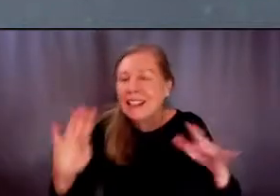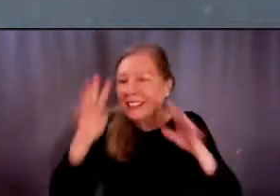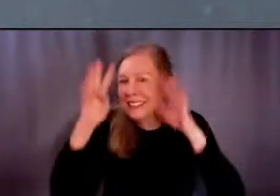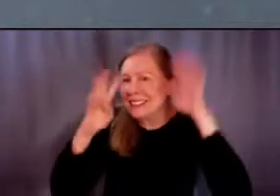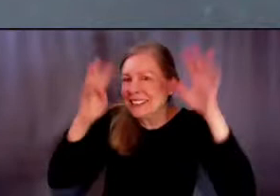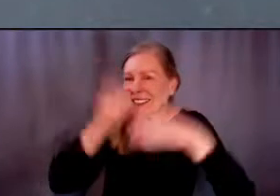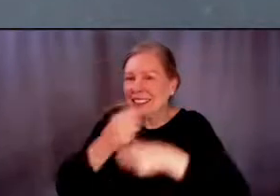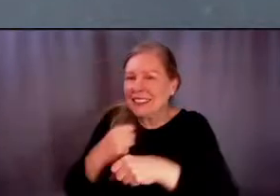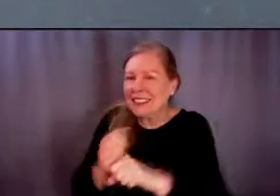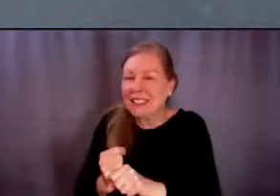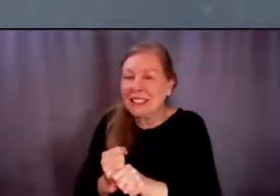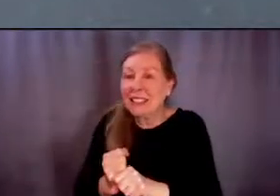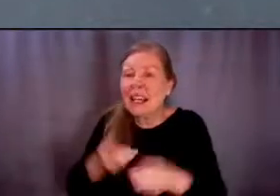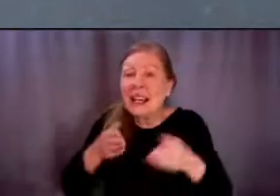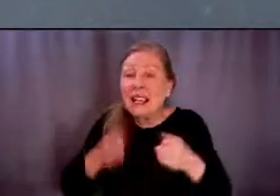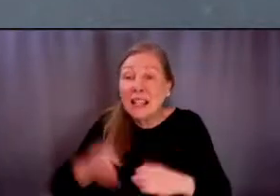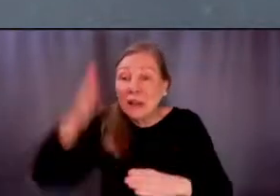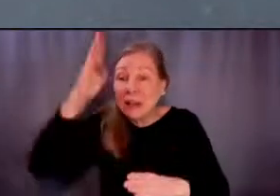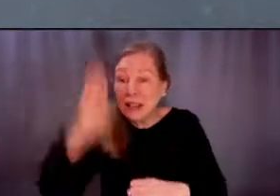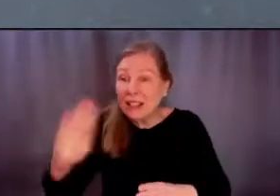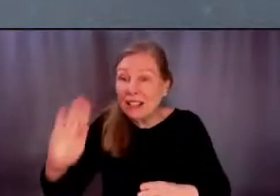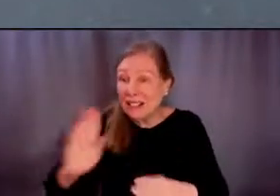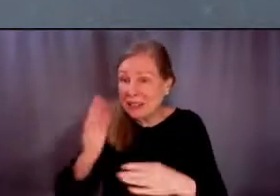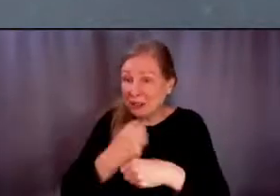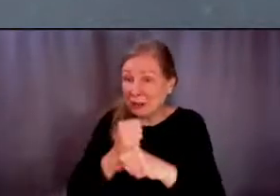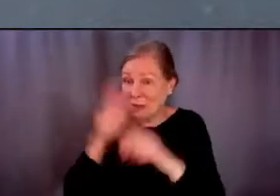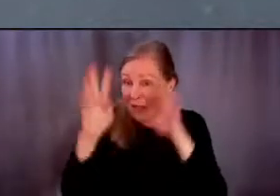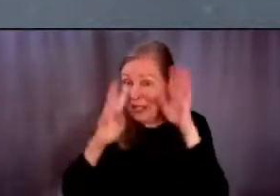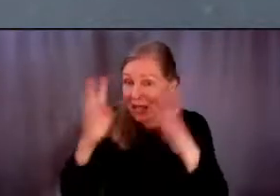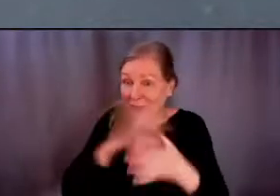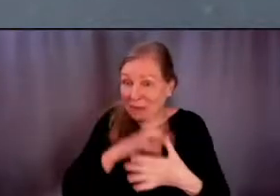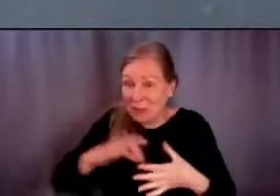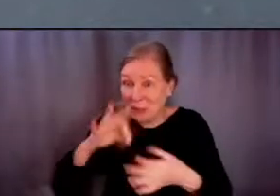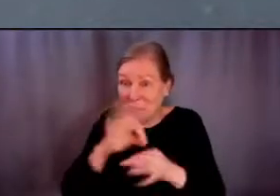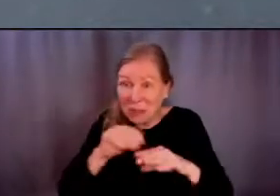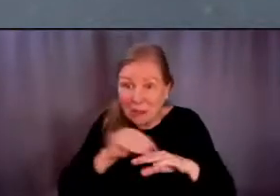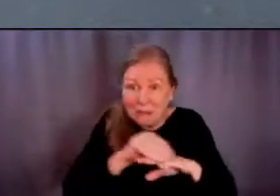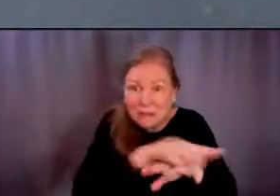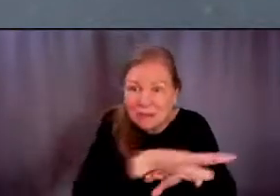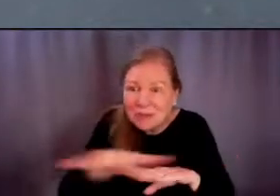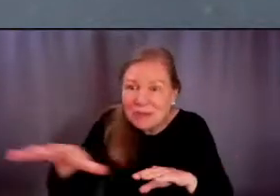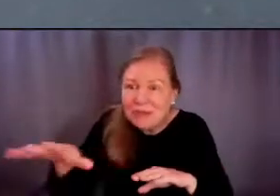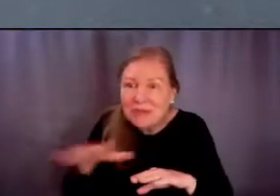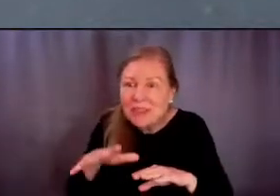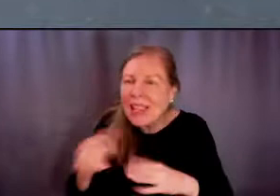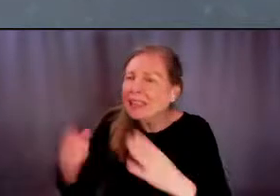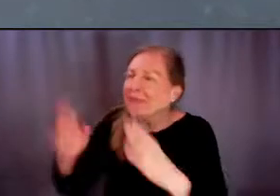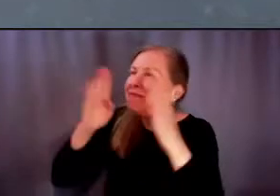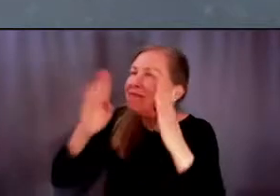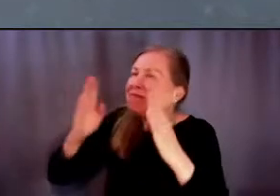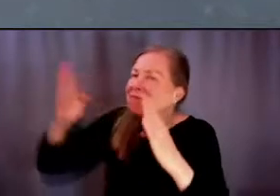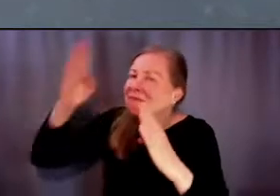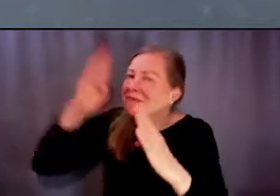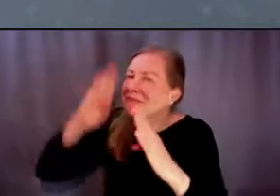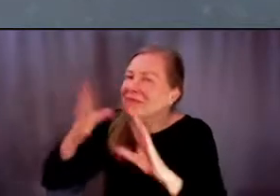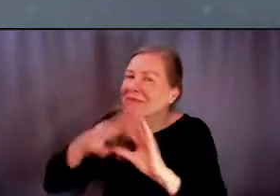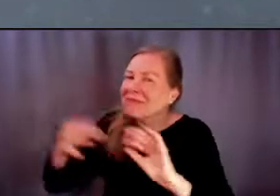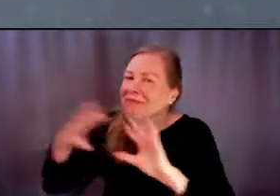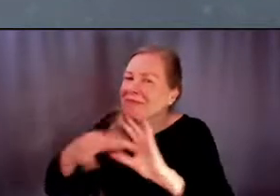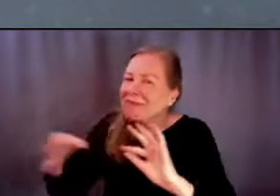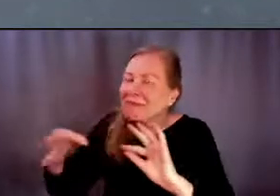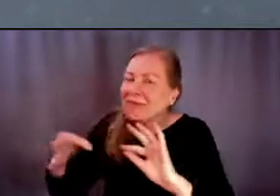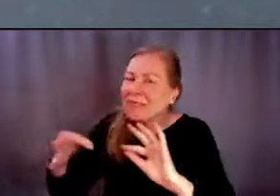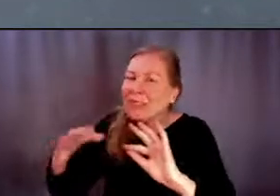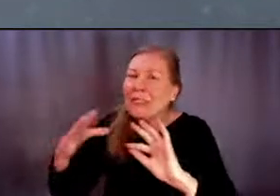spirit be yours this week as you listen for God speaking to you. And may the peace that passes all